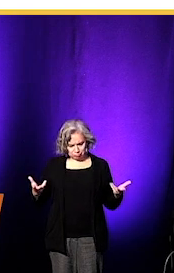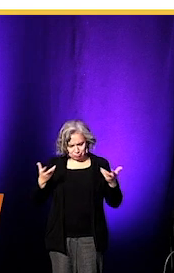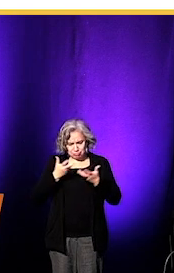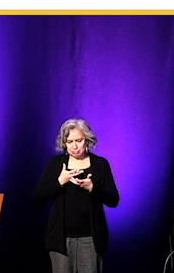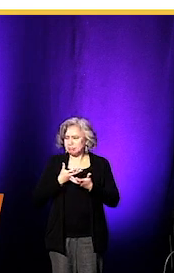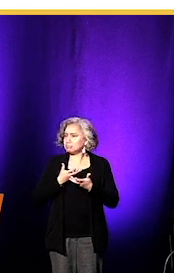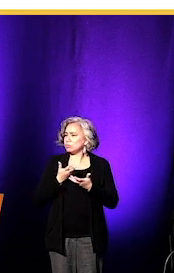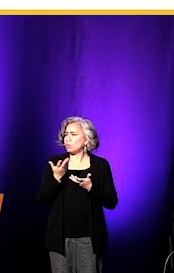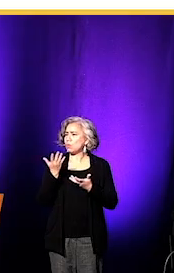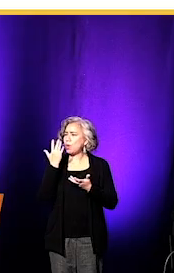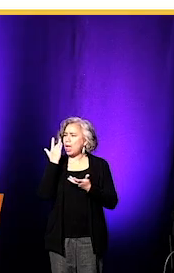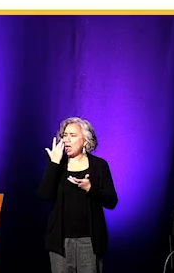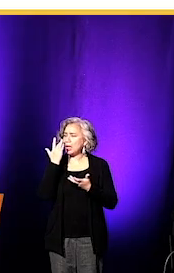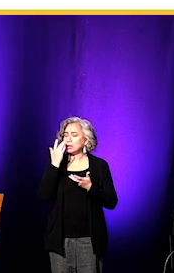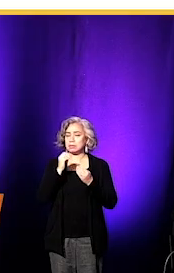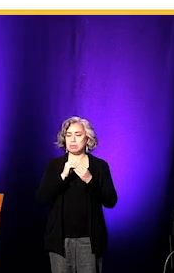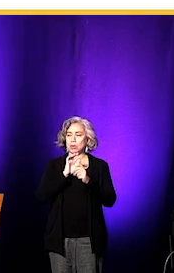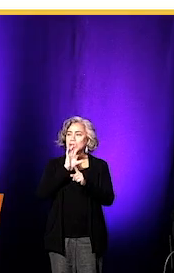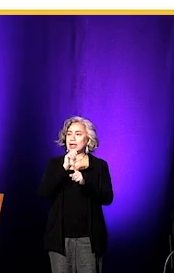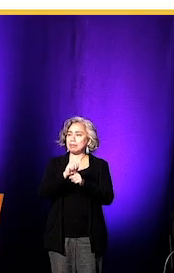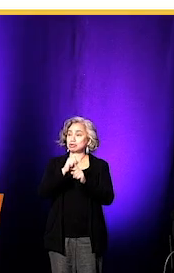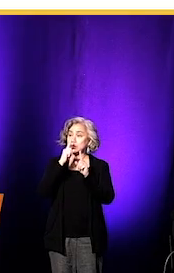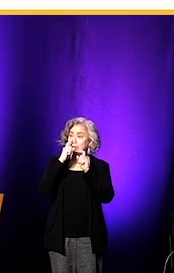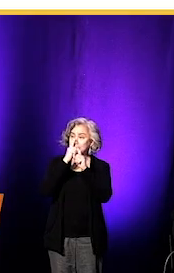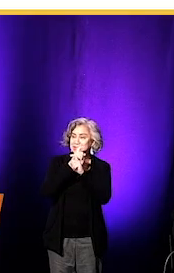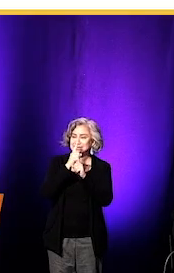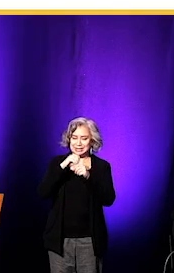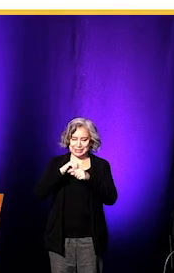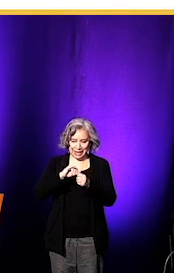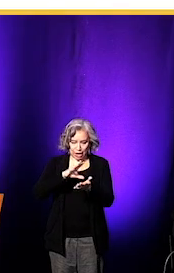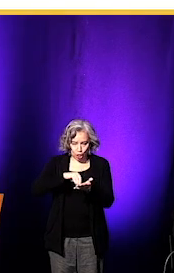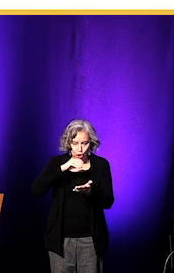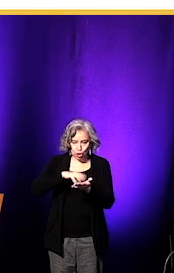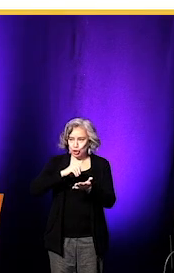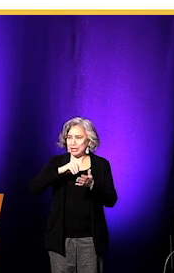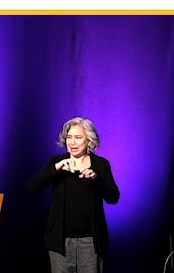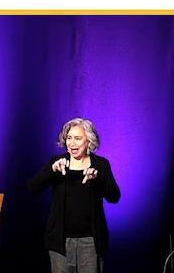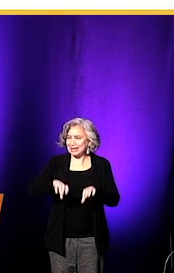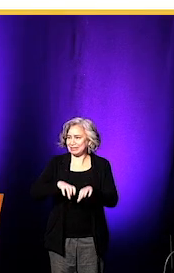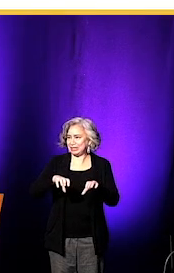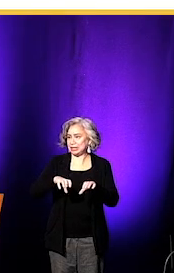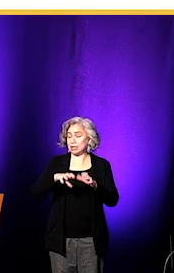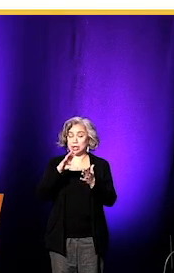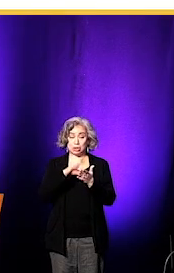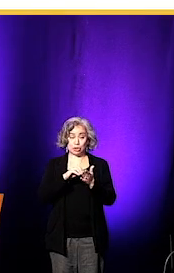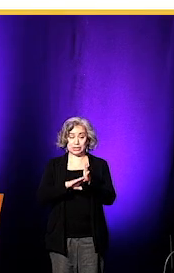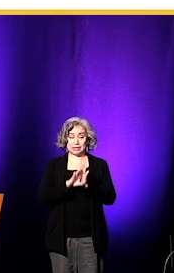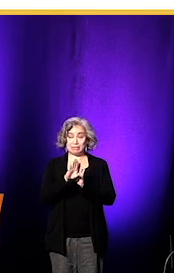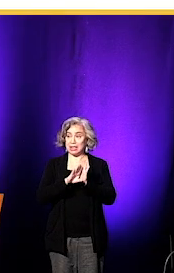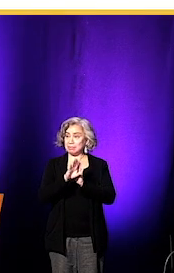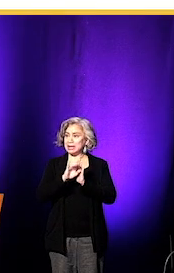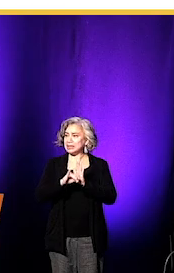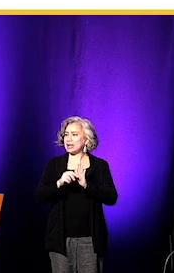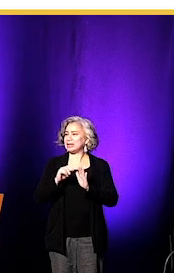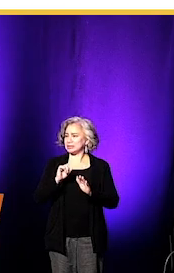to capturing complexity in learning activity and to recognizing that learning and development is a singular